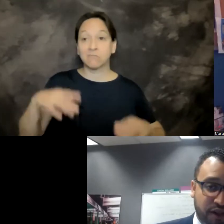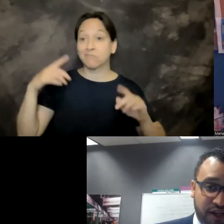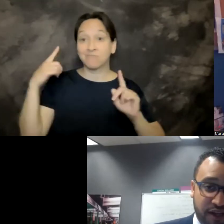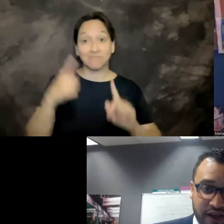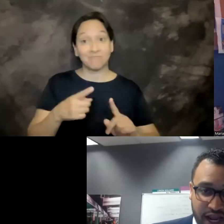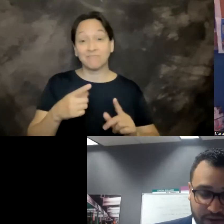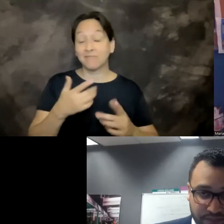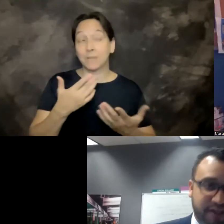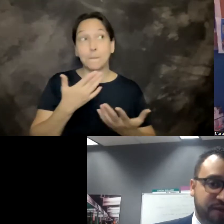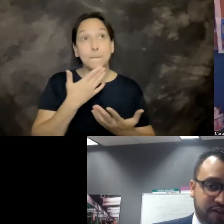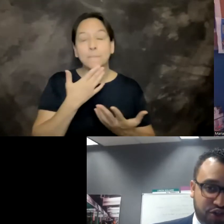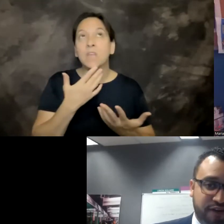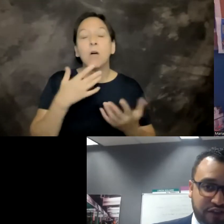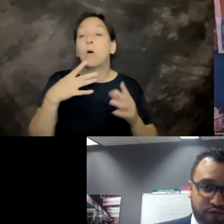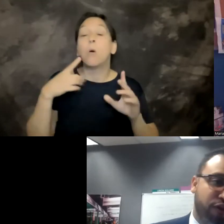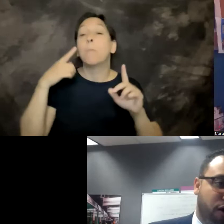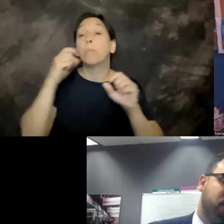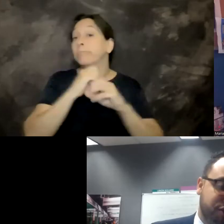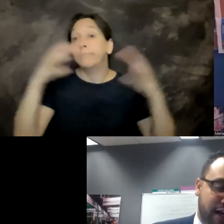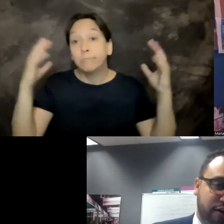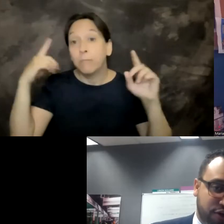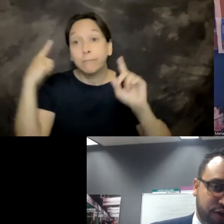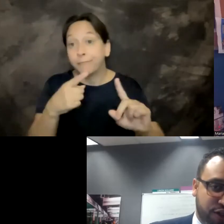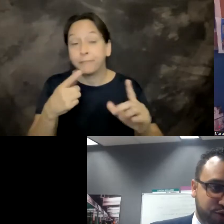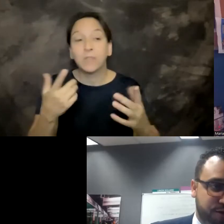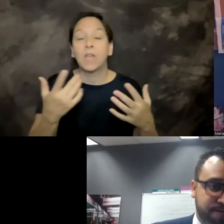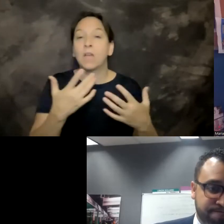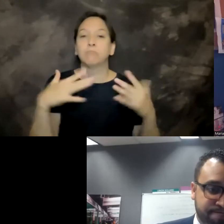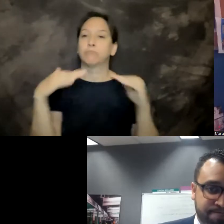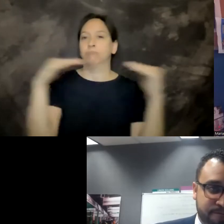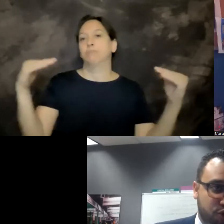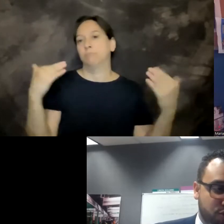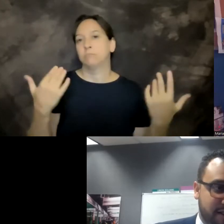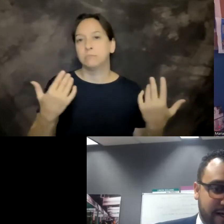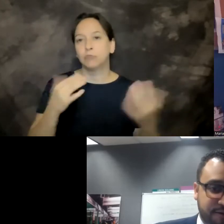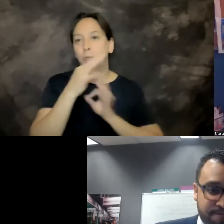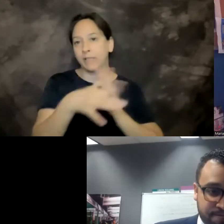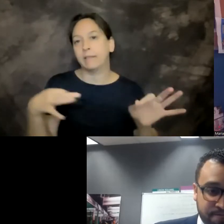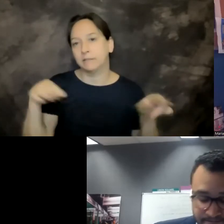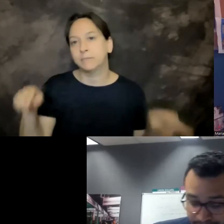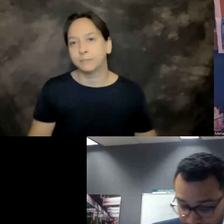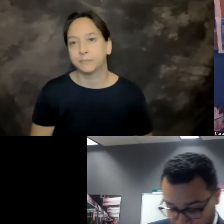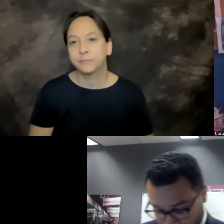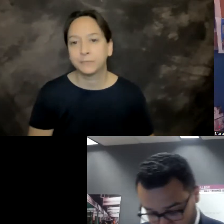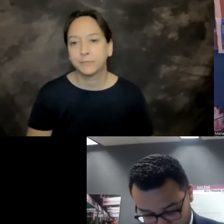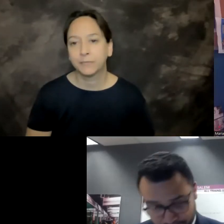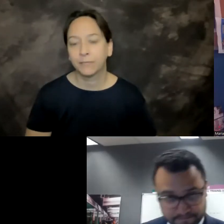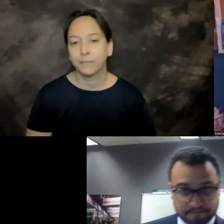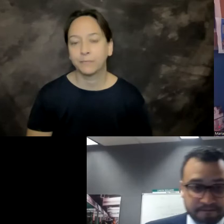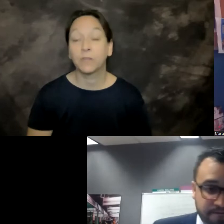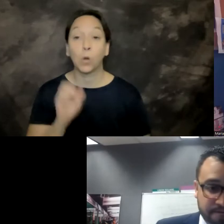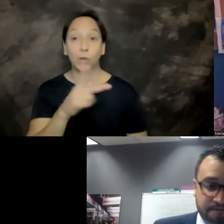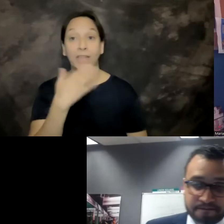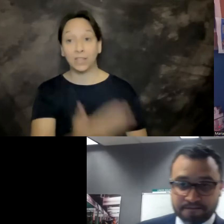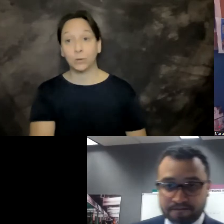our ability, a replacement service for the Orange Line during the closure. Okay, So thank you. Mm-hmm.